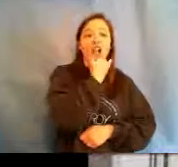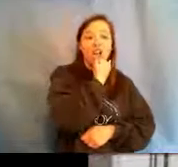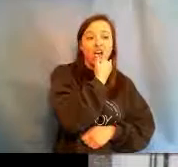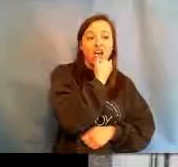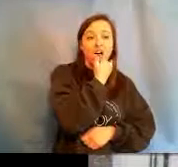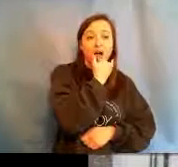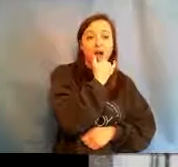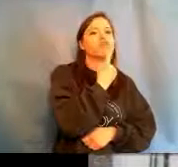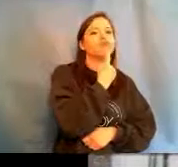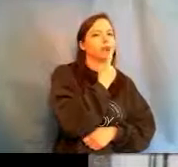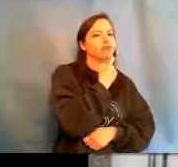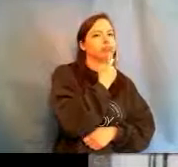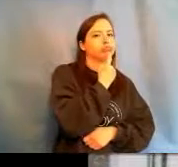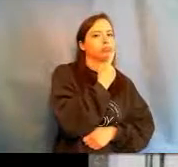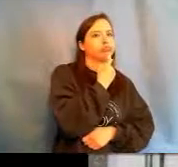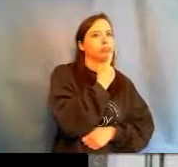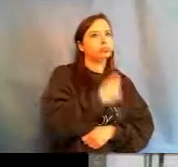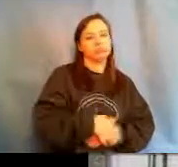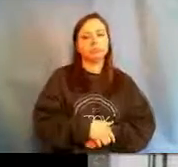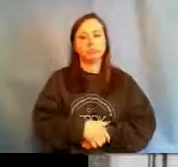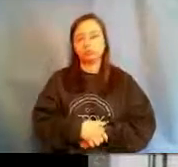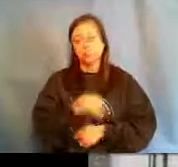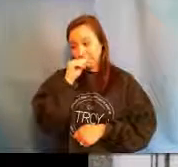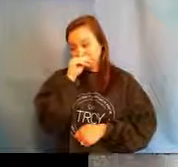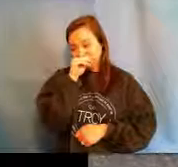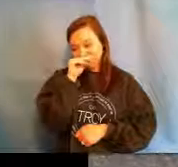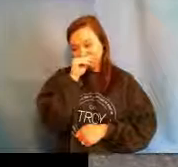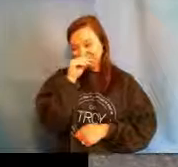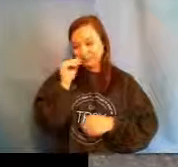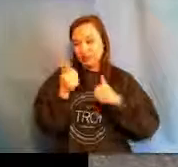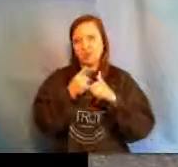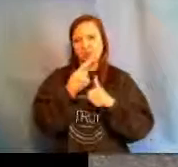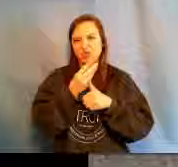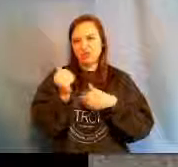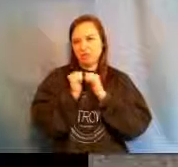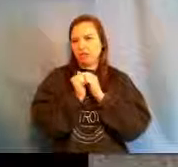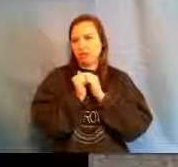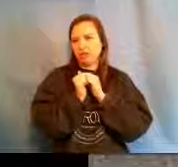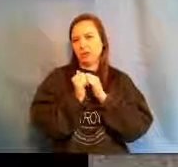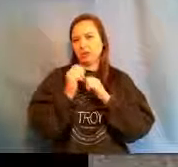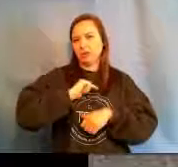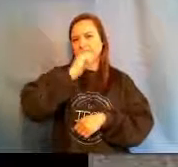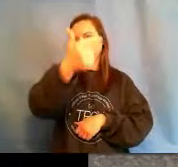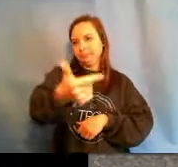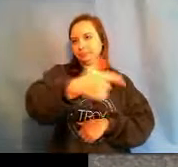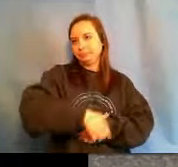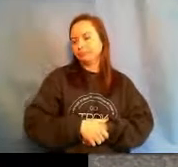you're going to color it red. Okay? So let's do the first couple together, and then it will be your